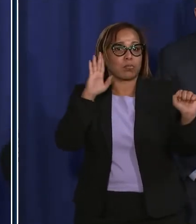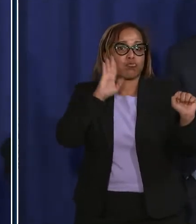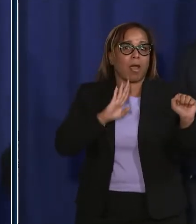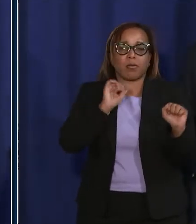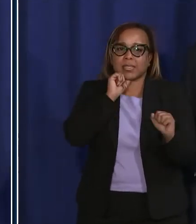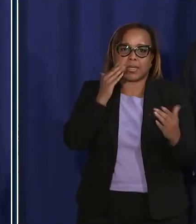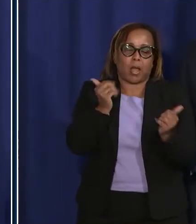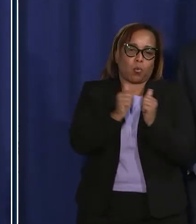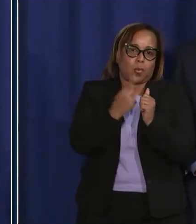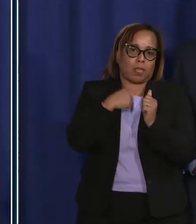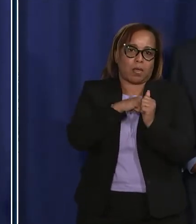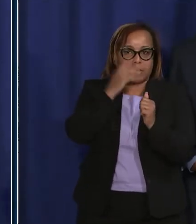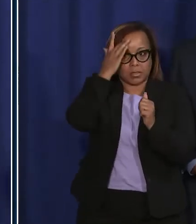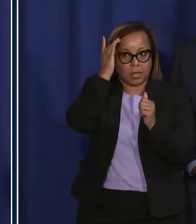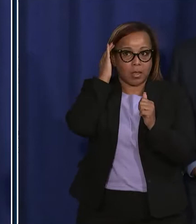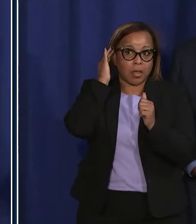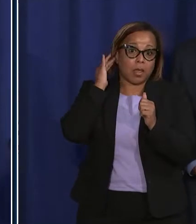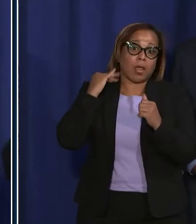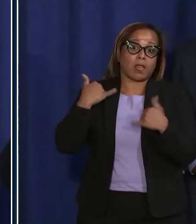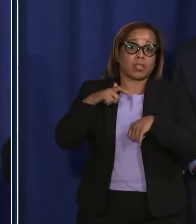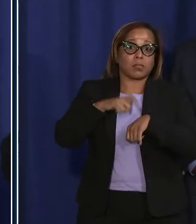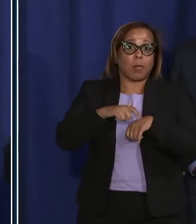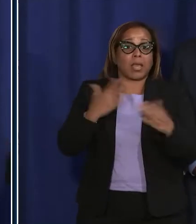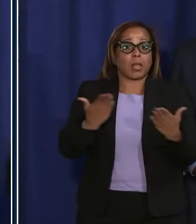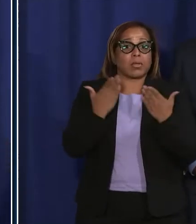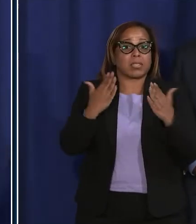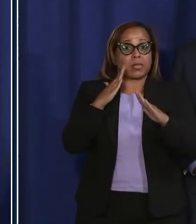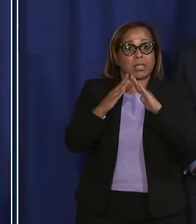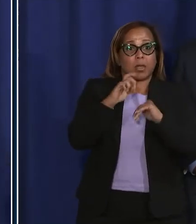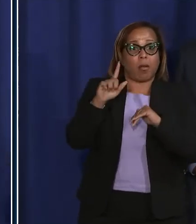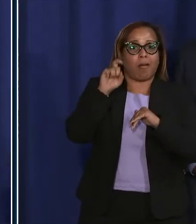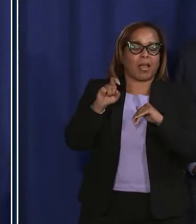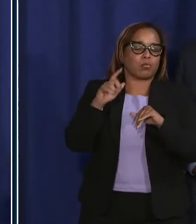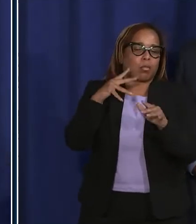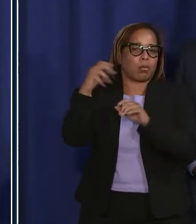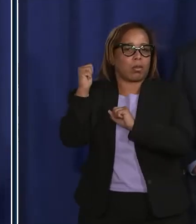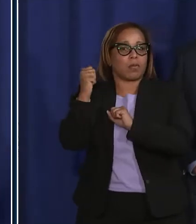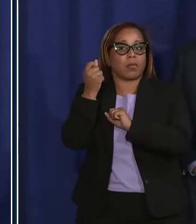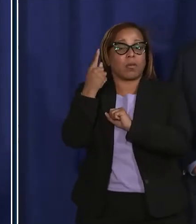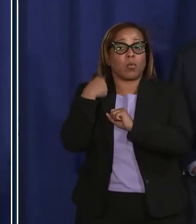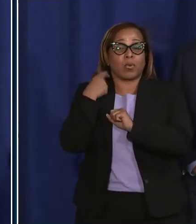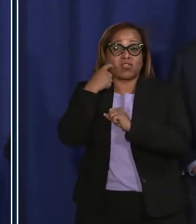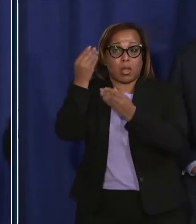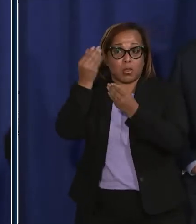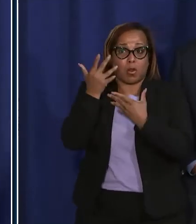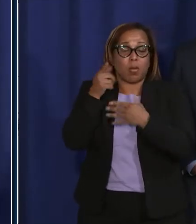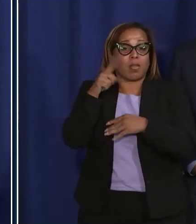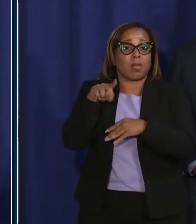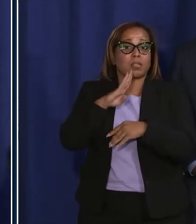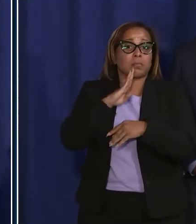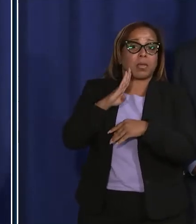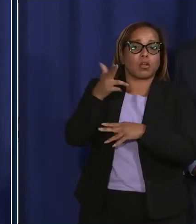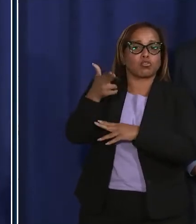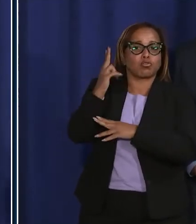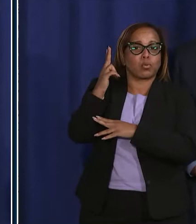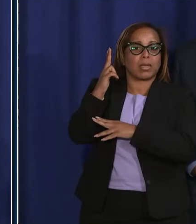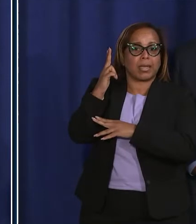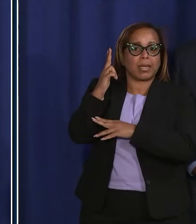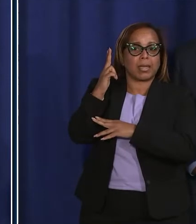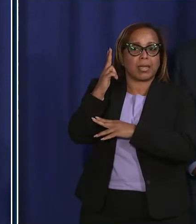Brown is not with us at this moment. He was here in City Hall and had to leave. We've just learned that there's been a